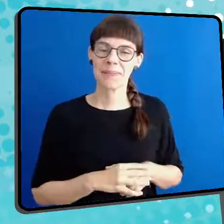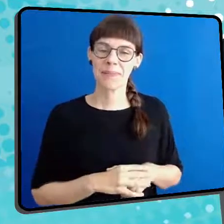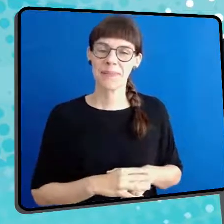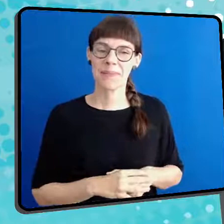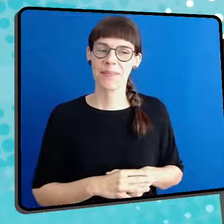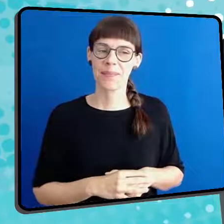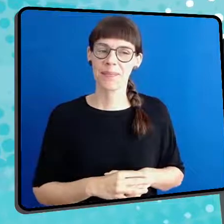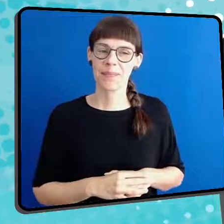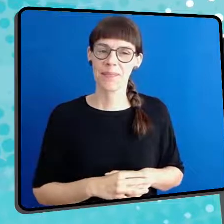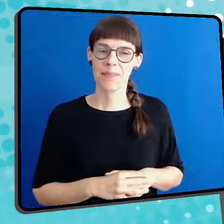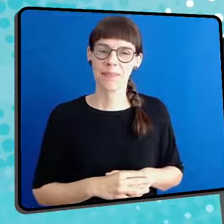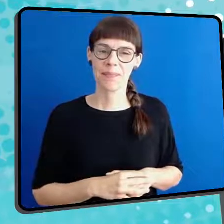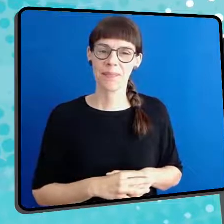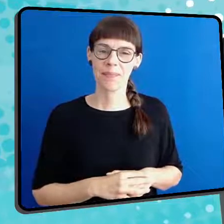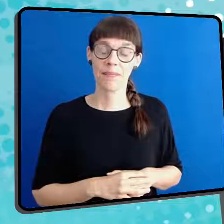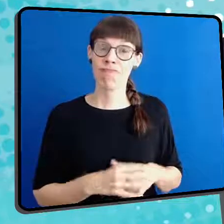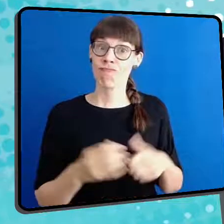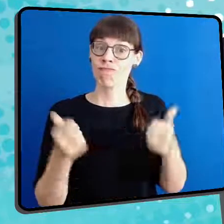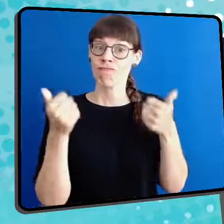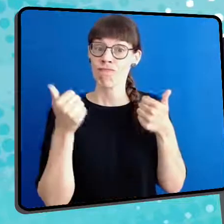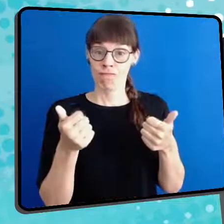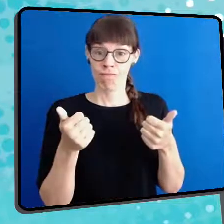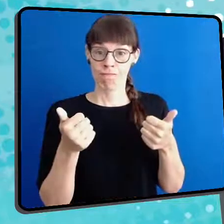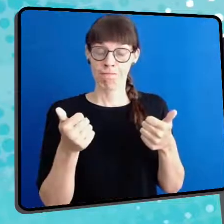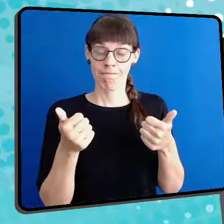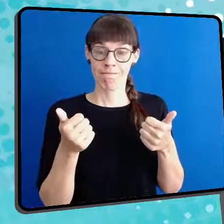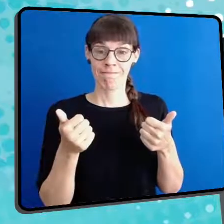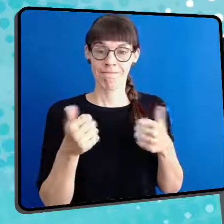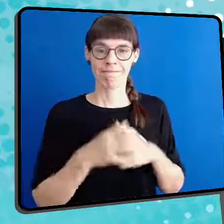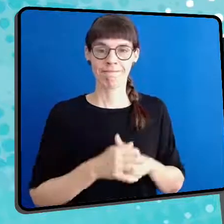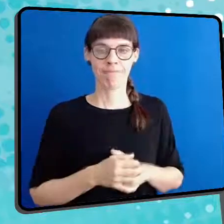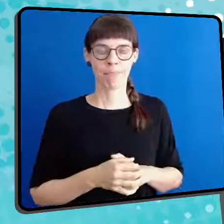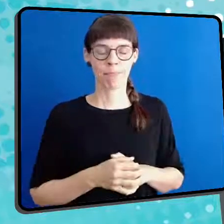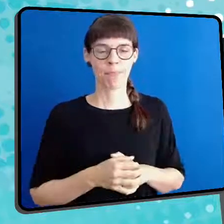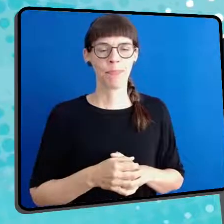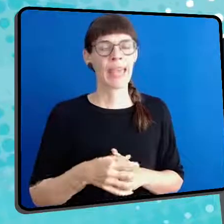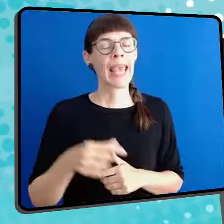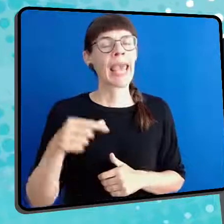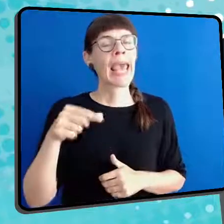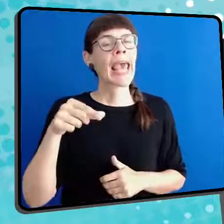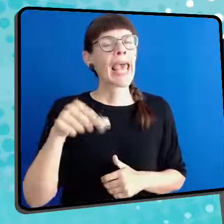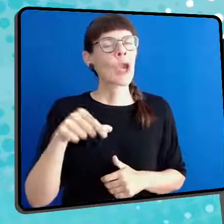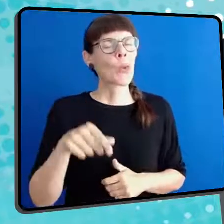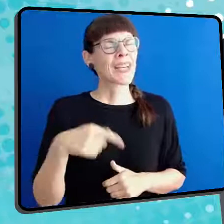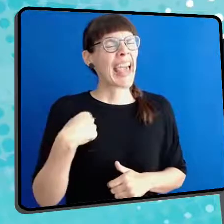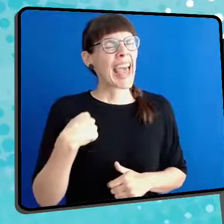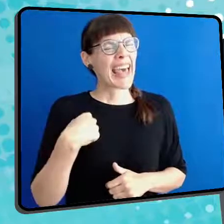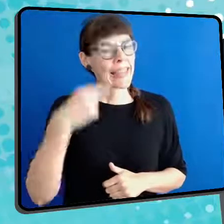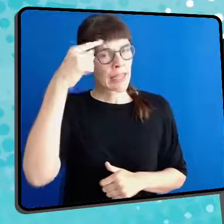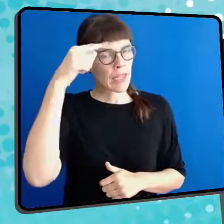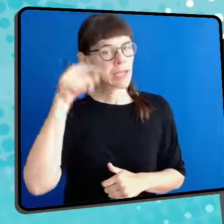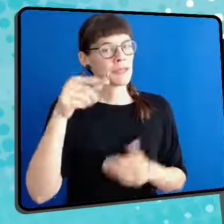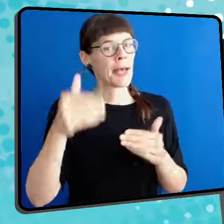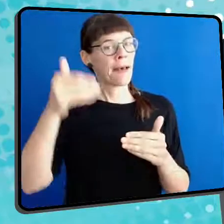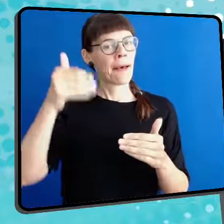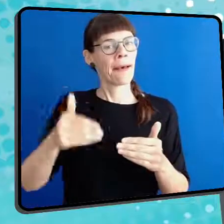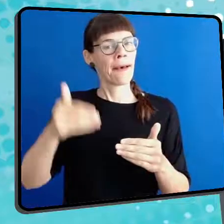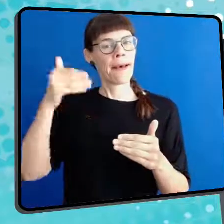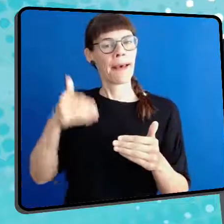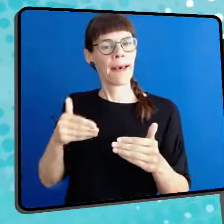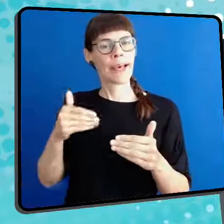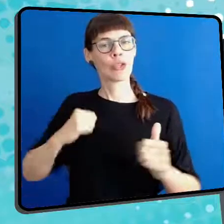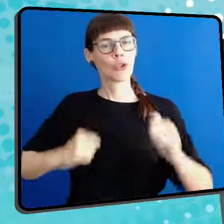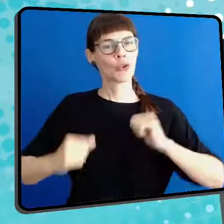Wonderful. Well, Quirine, we know you. I think you've watched some of our shows in the past. You mentioned,